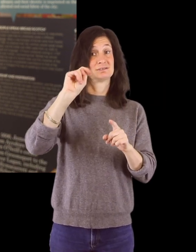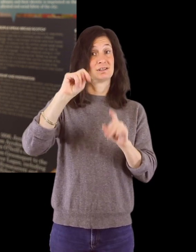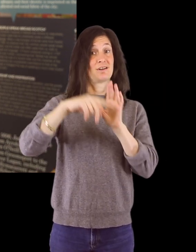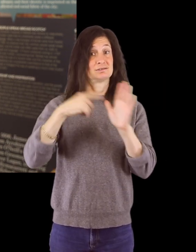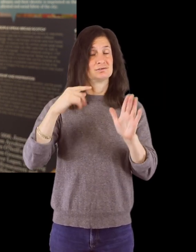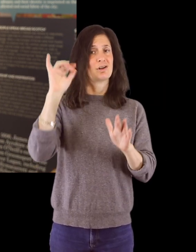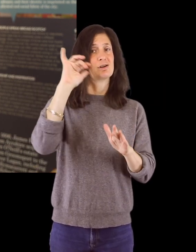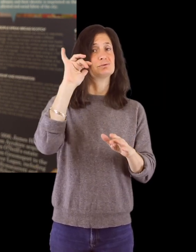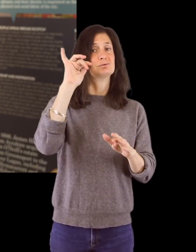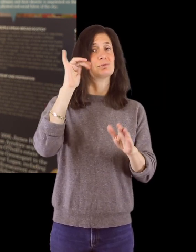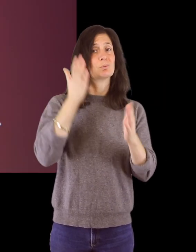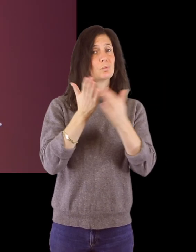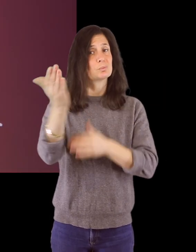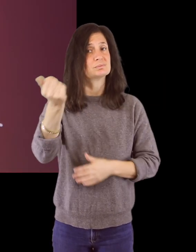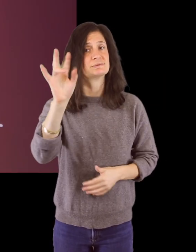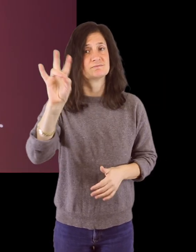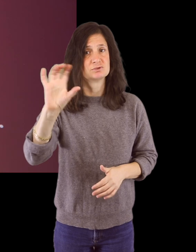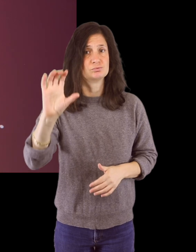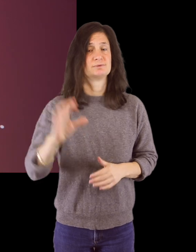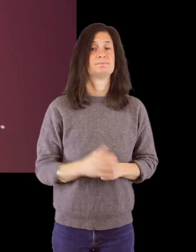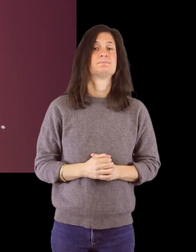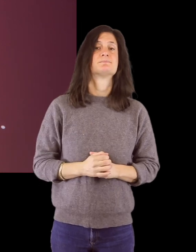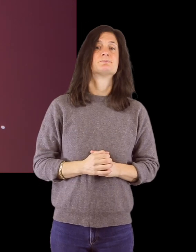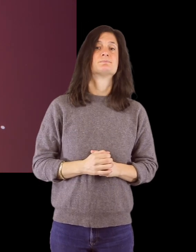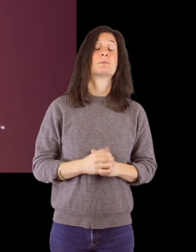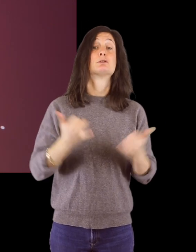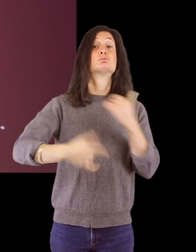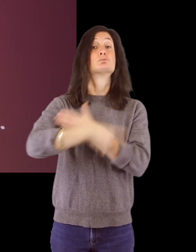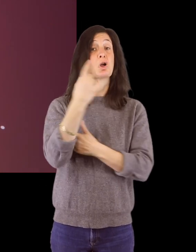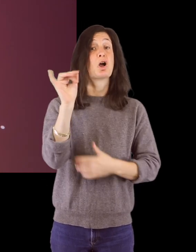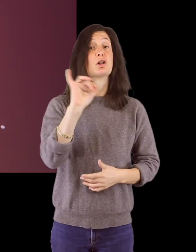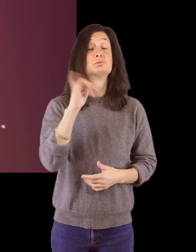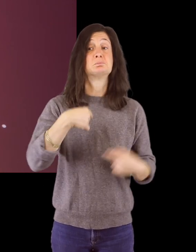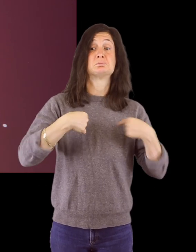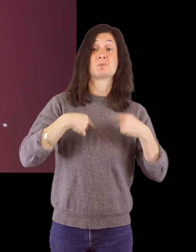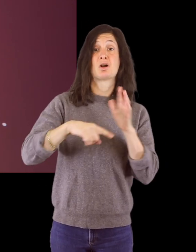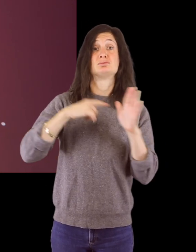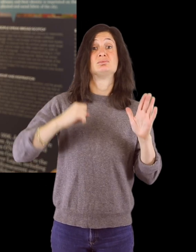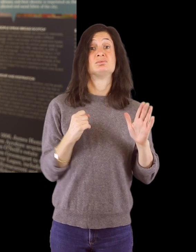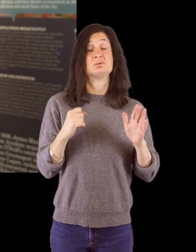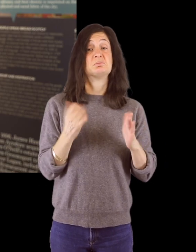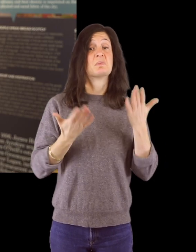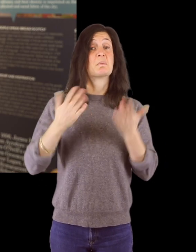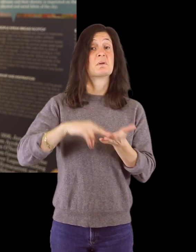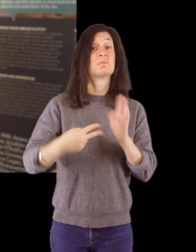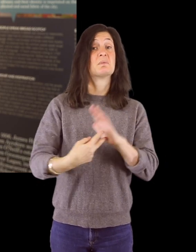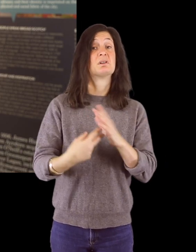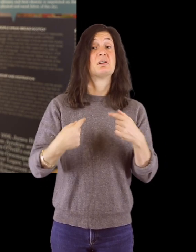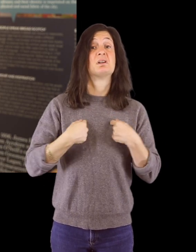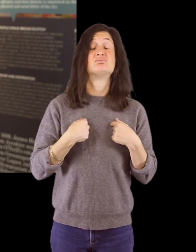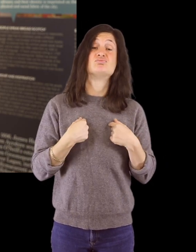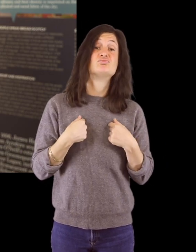and all throughout the 17th century. However, today the term also refers to the many people